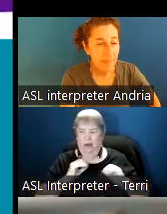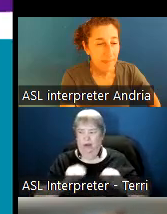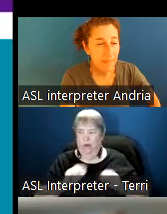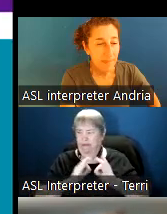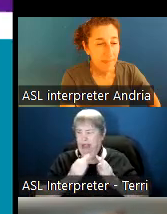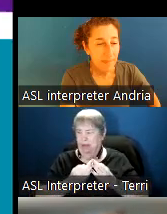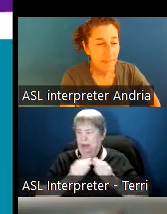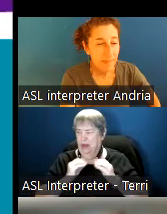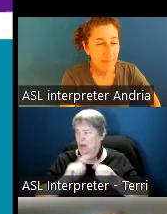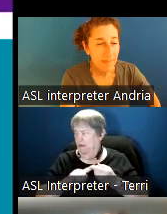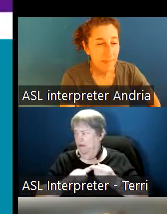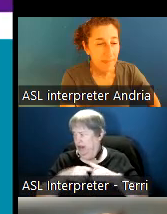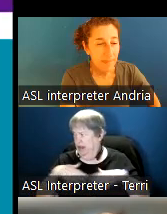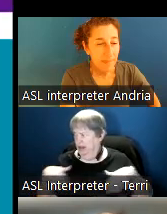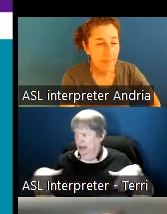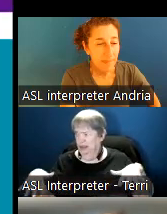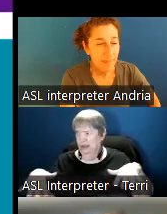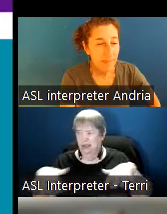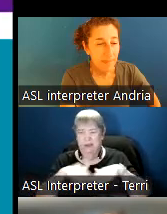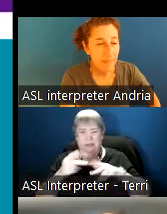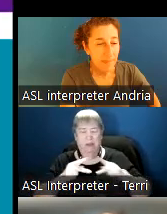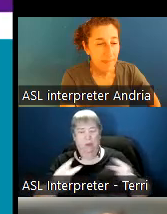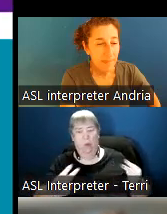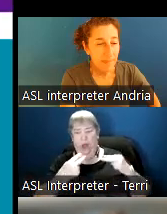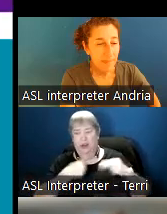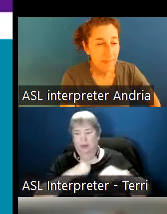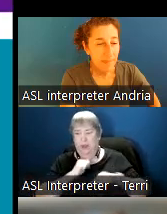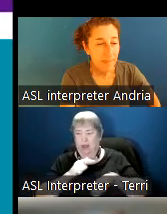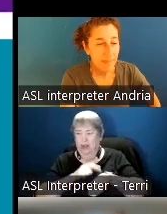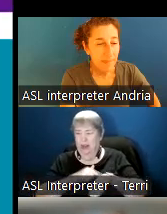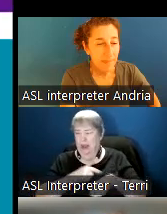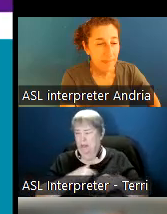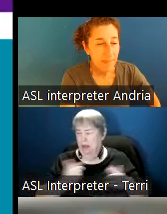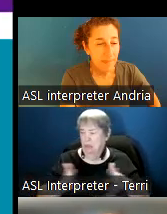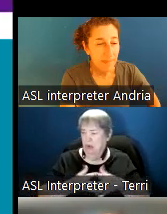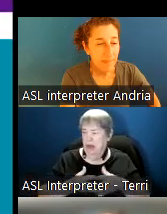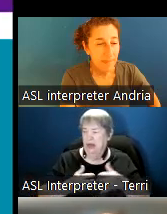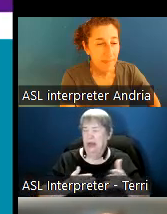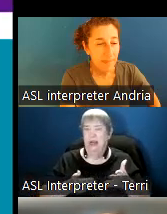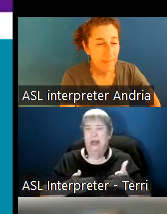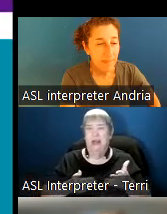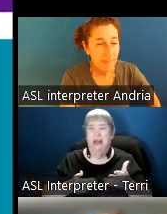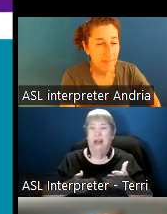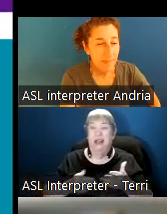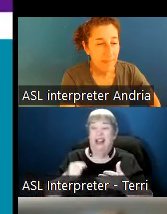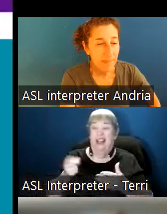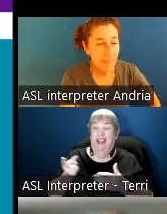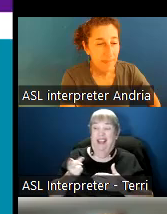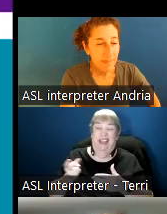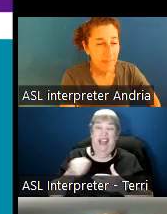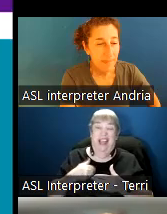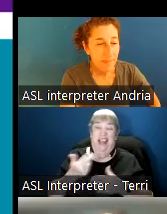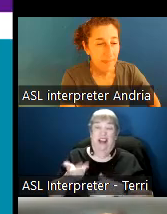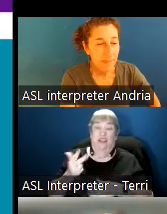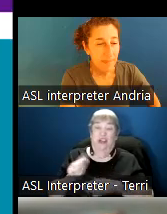And told her she was worthless, she was useless. Eventually, they wound up having 3 children together. And he told